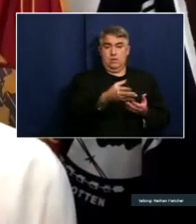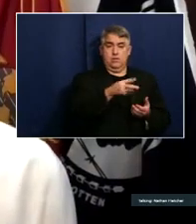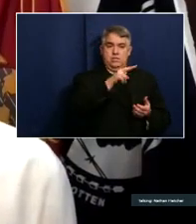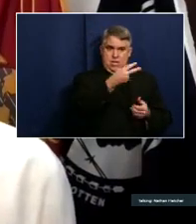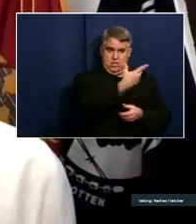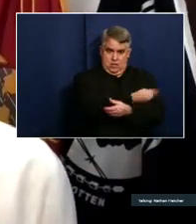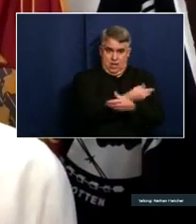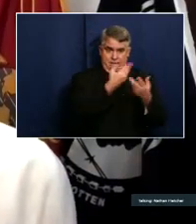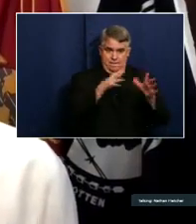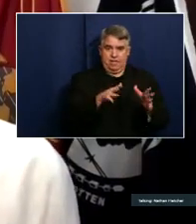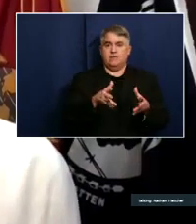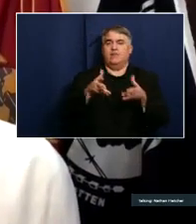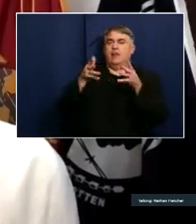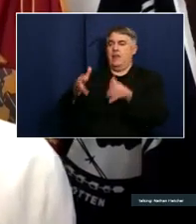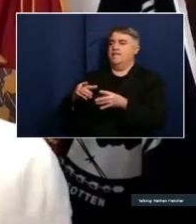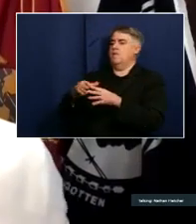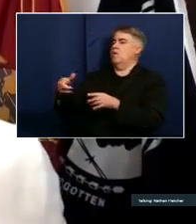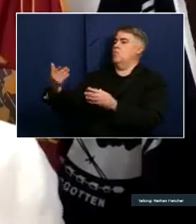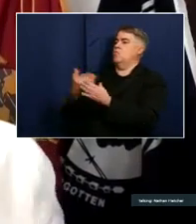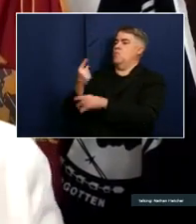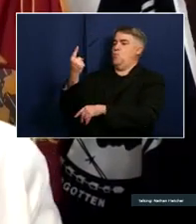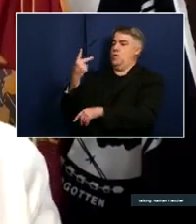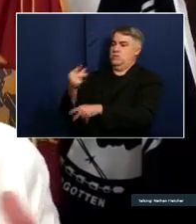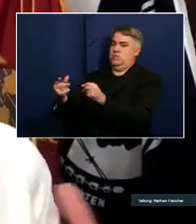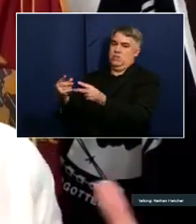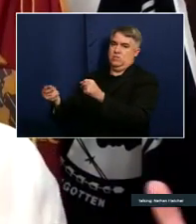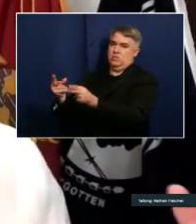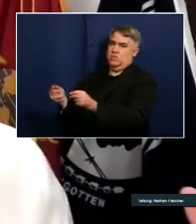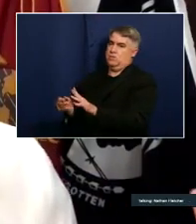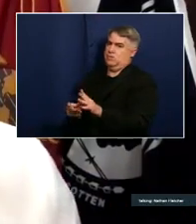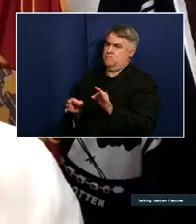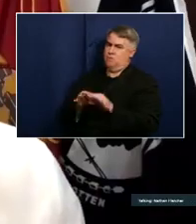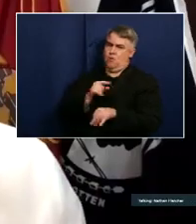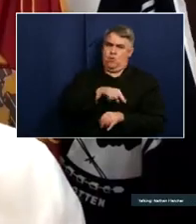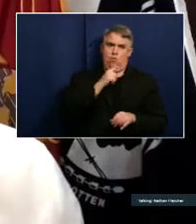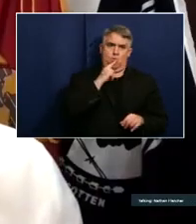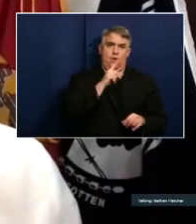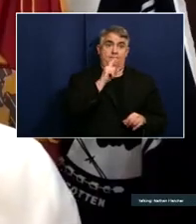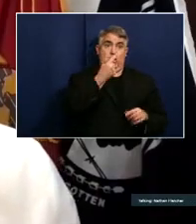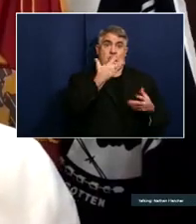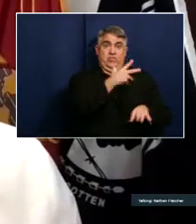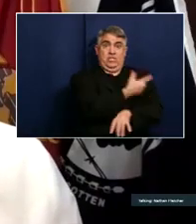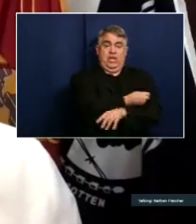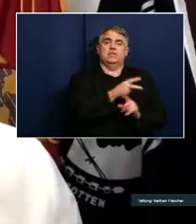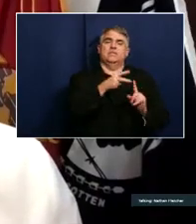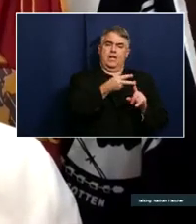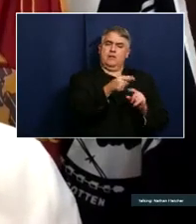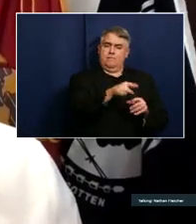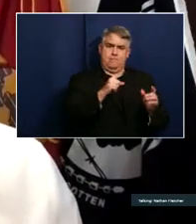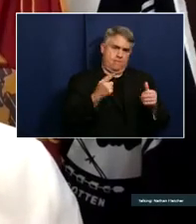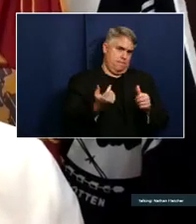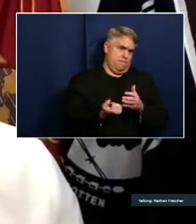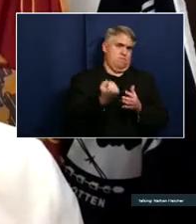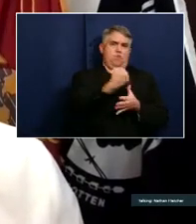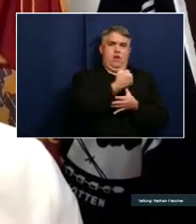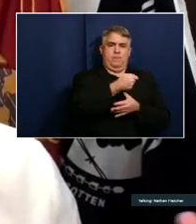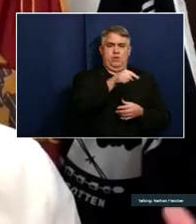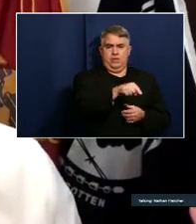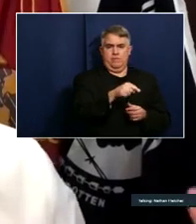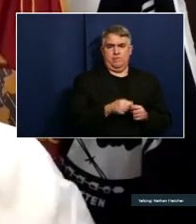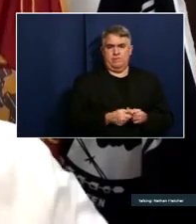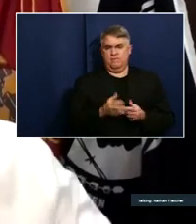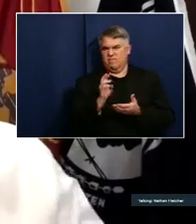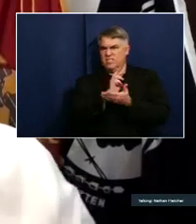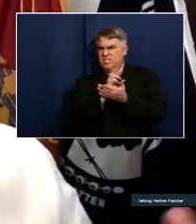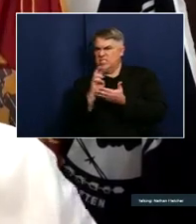new first dose appointments. And so the number of first dose appointments we've been able to do over the last 6 weeks or so may not